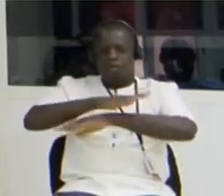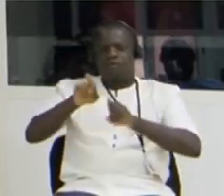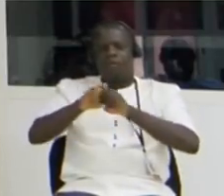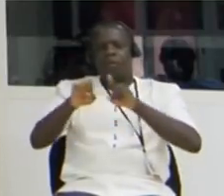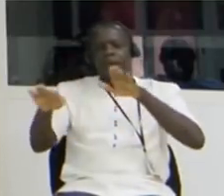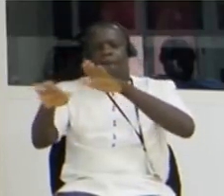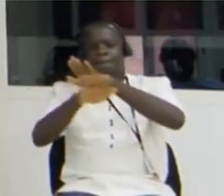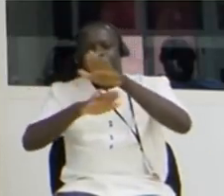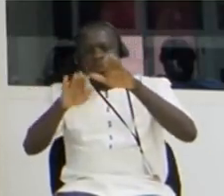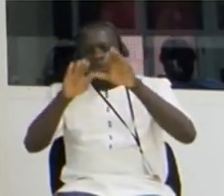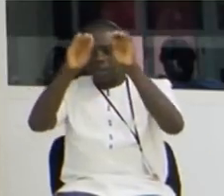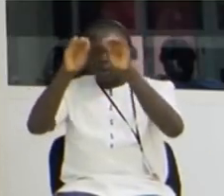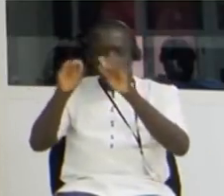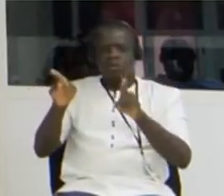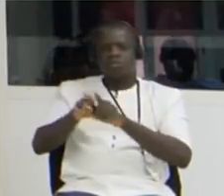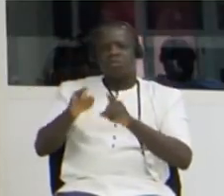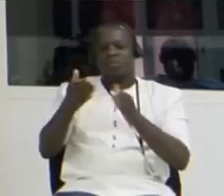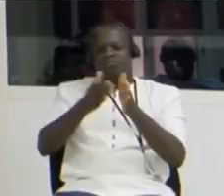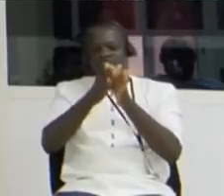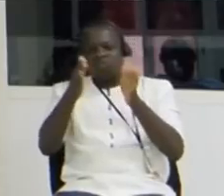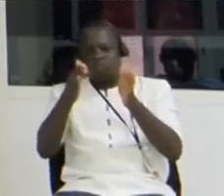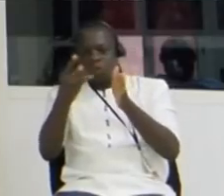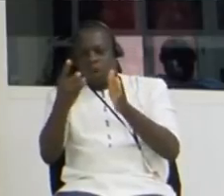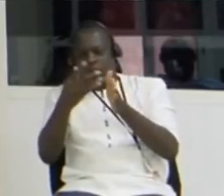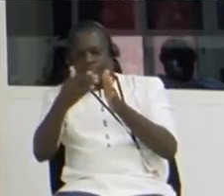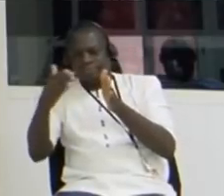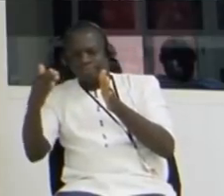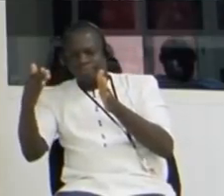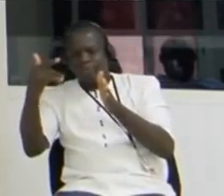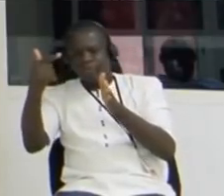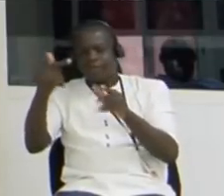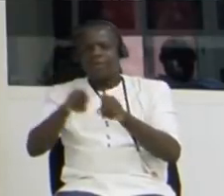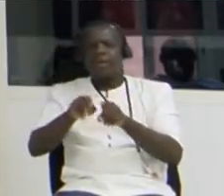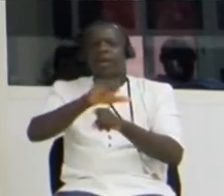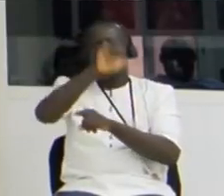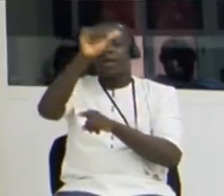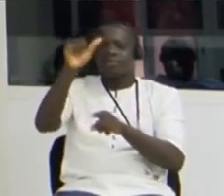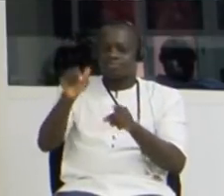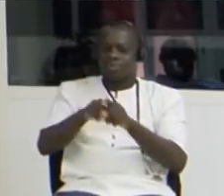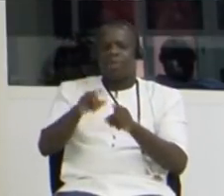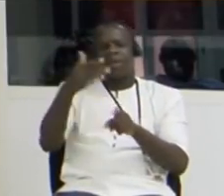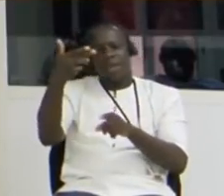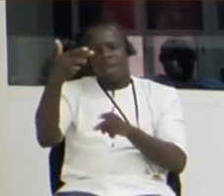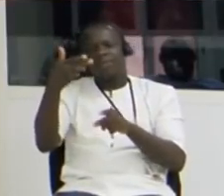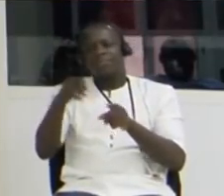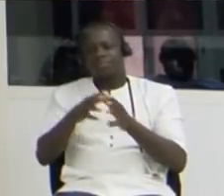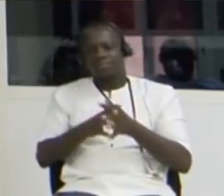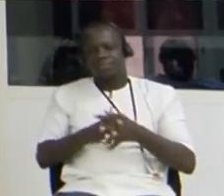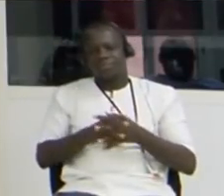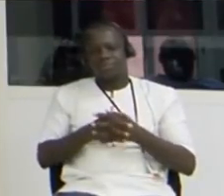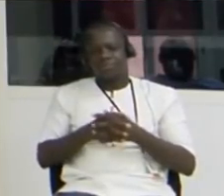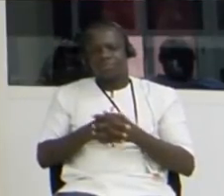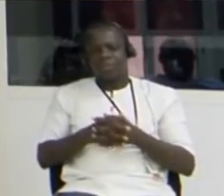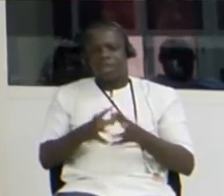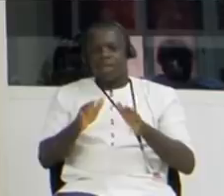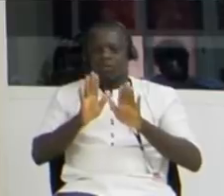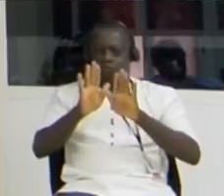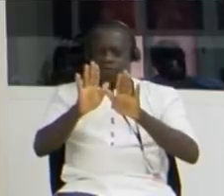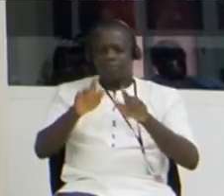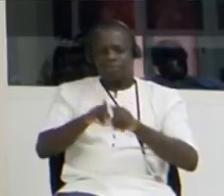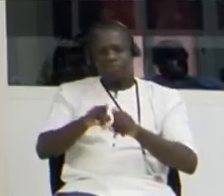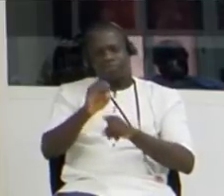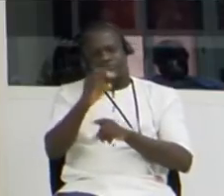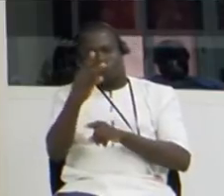to secondary education. Okay, thank you. Just to also ask you just to wait for a few